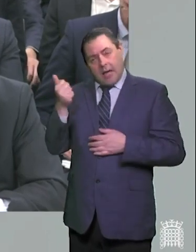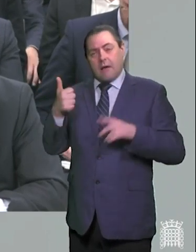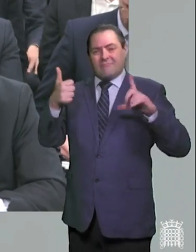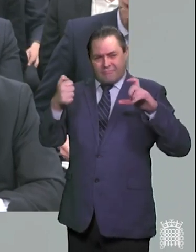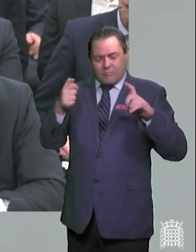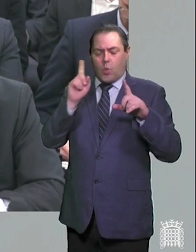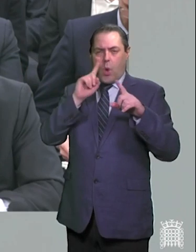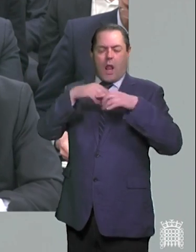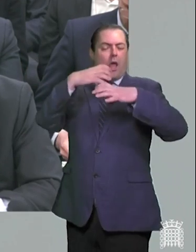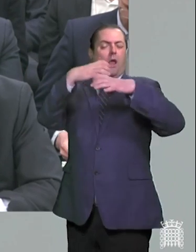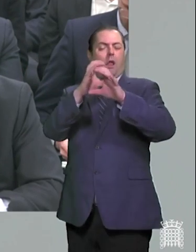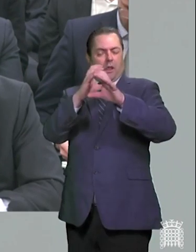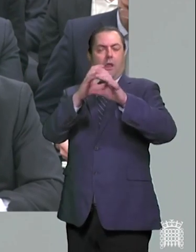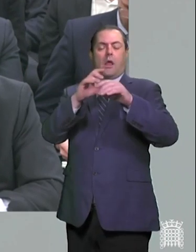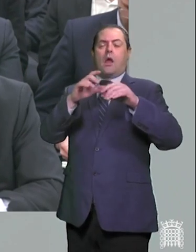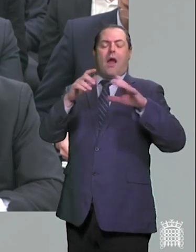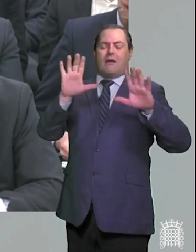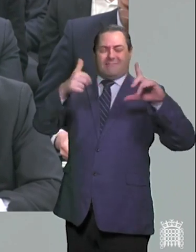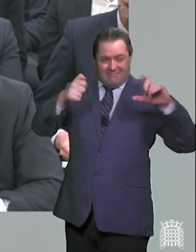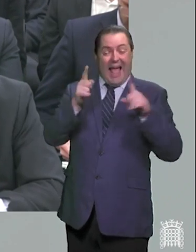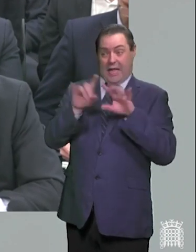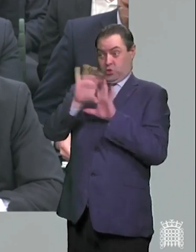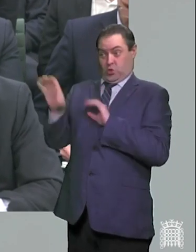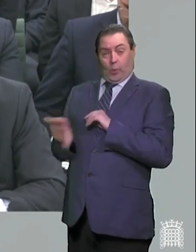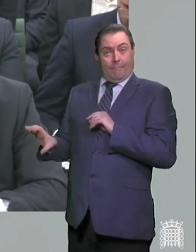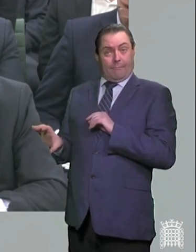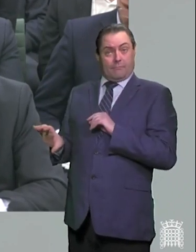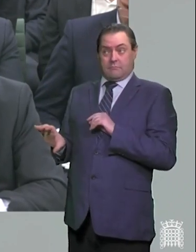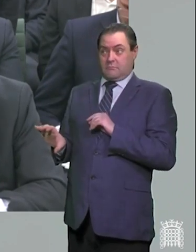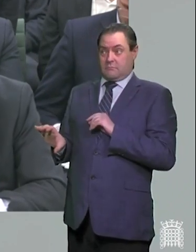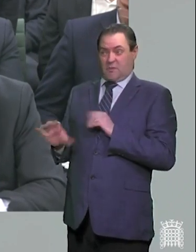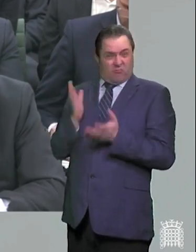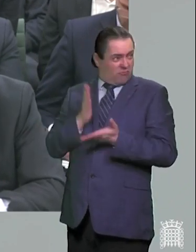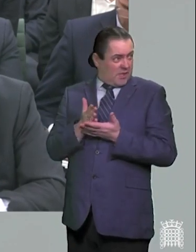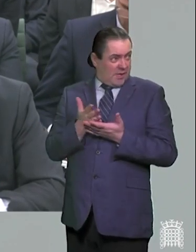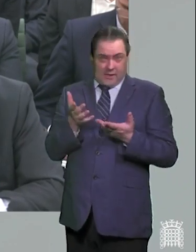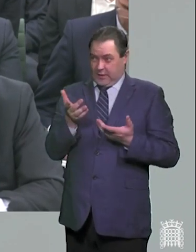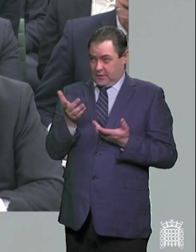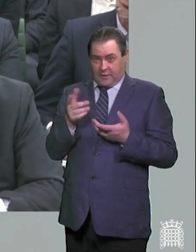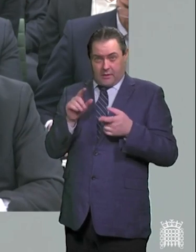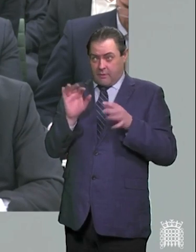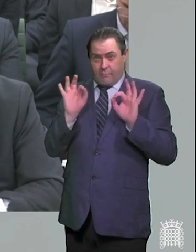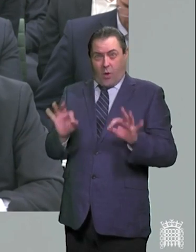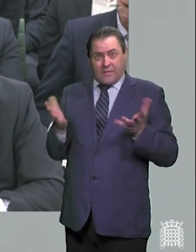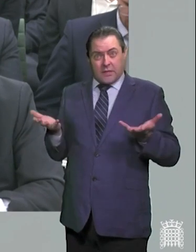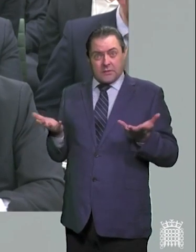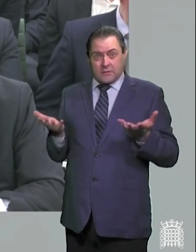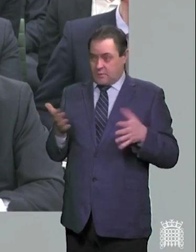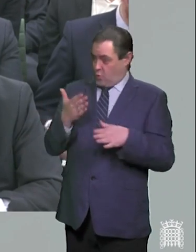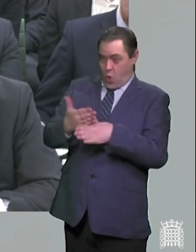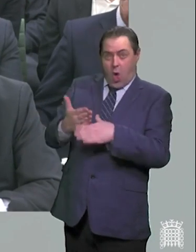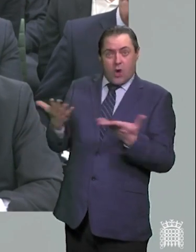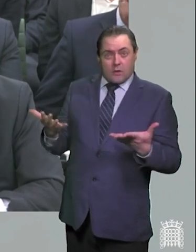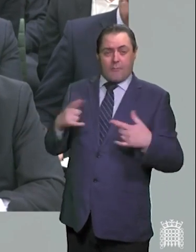on Zoom as well as by the official photographer, which only reinforces the point. If we had an event that we